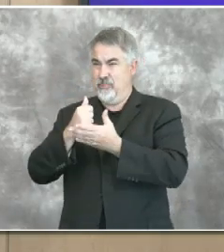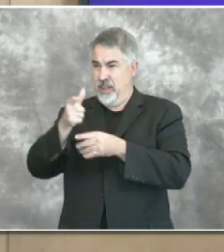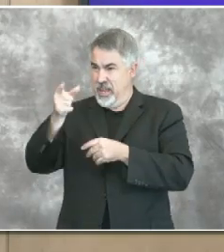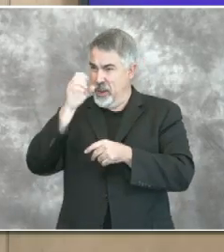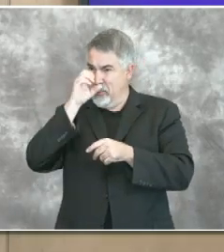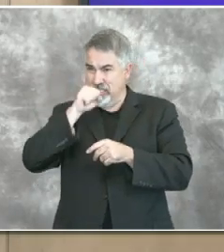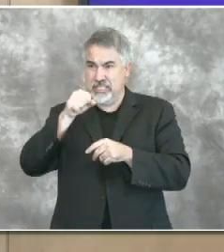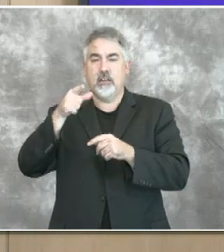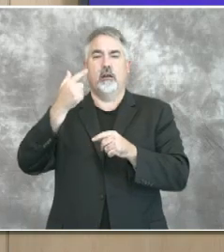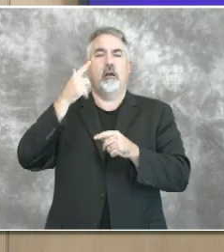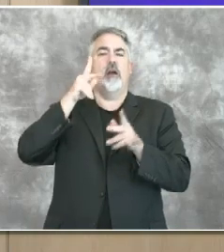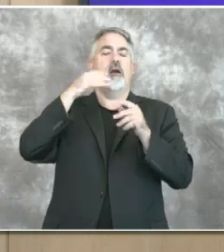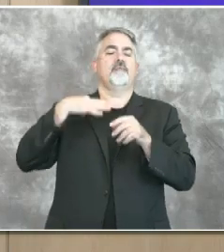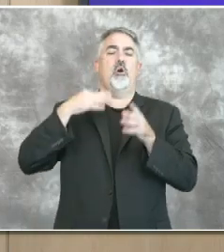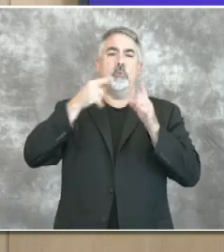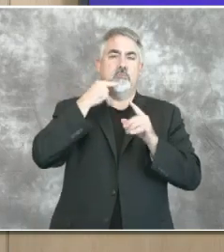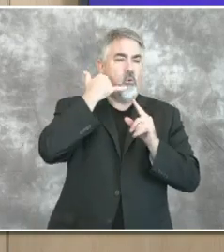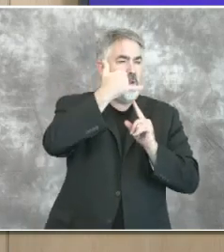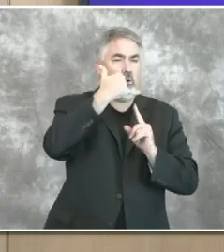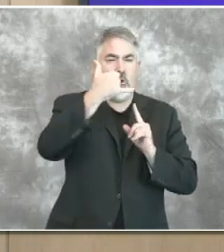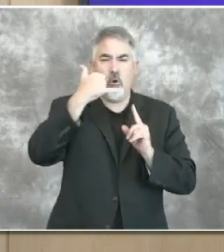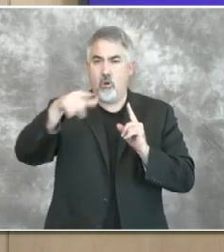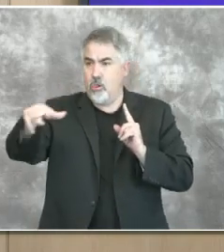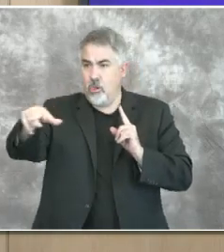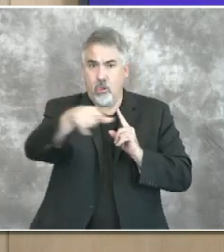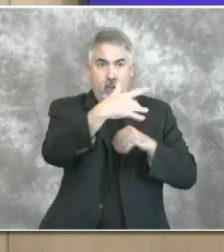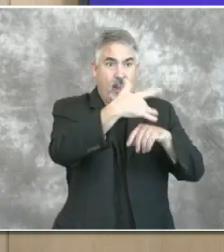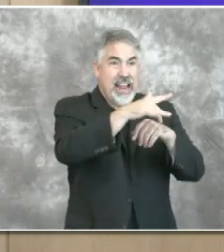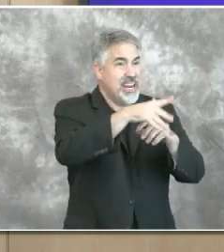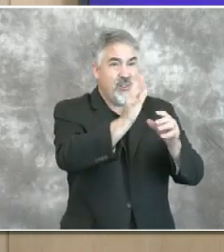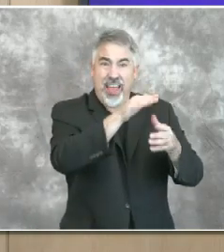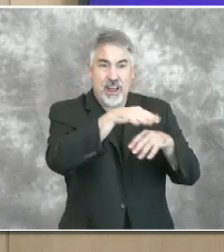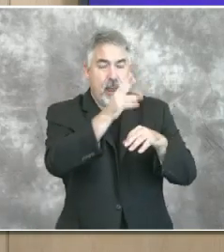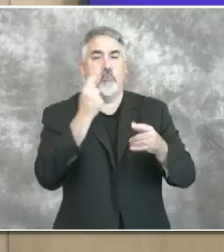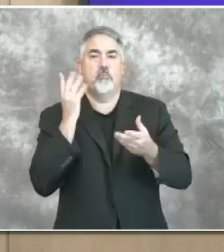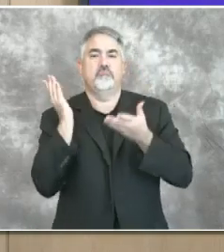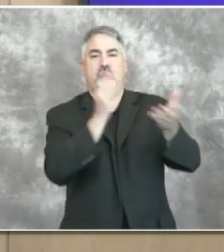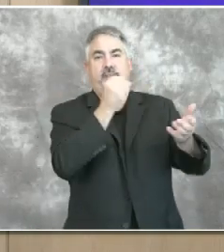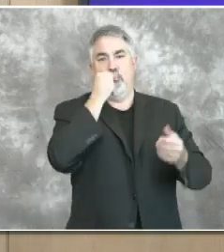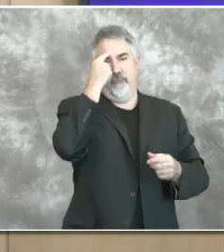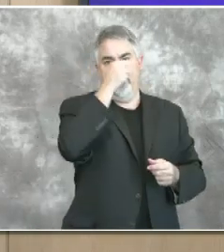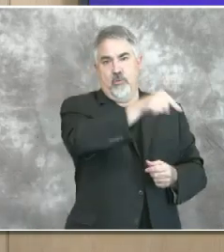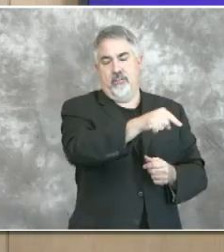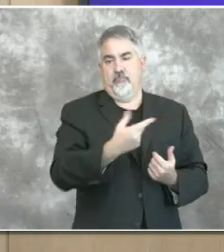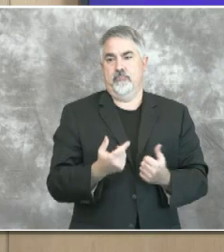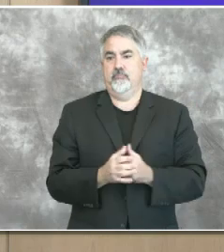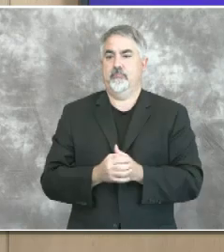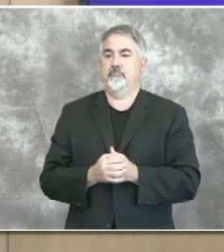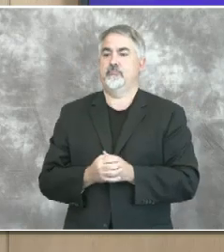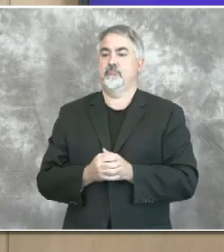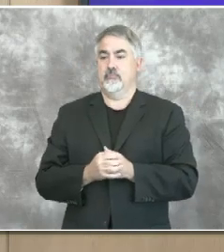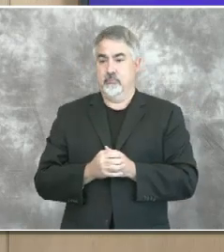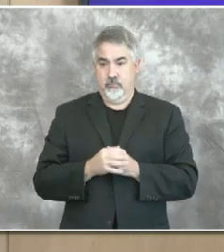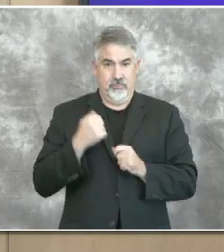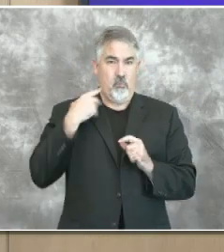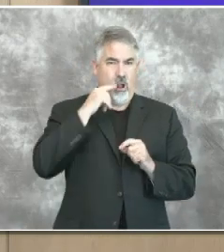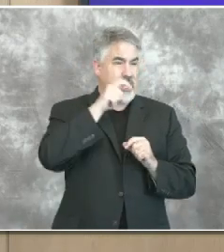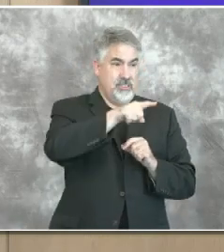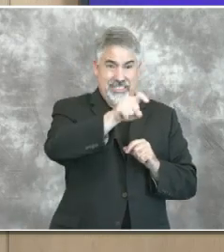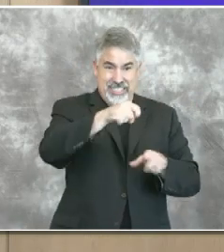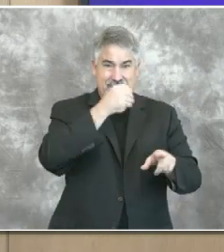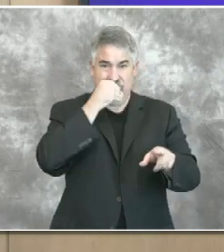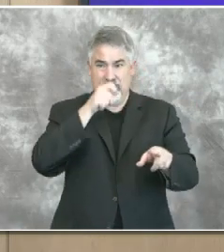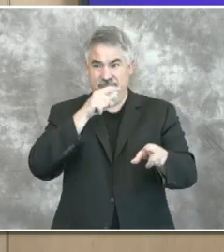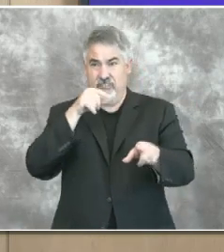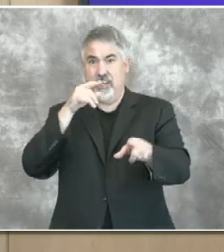of March. The caller would ask if they needed it delivered, and if they did, the